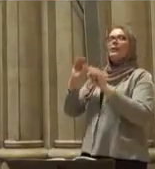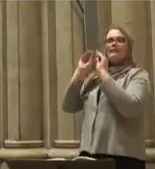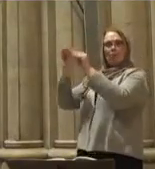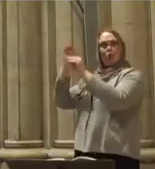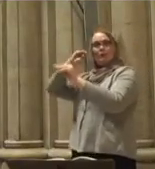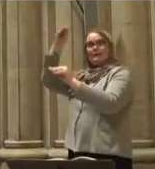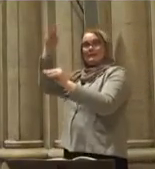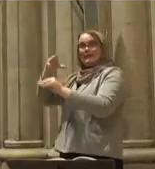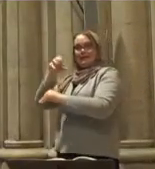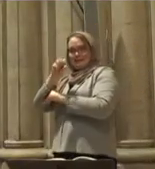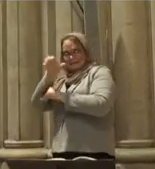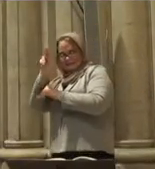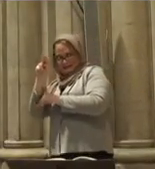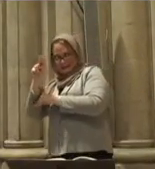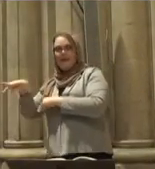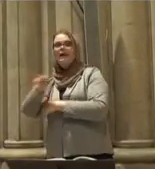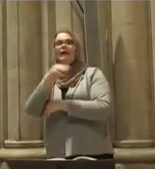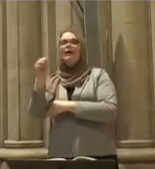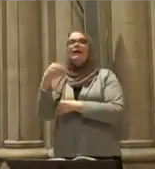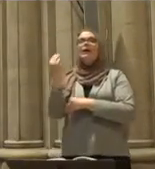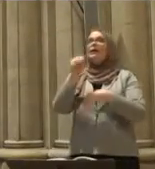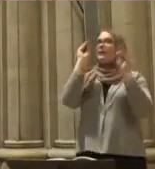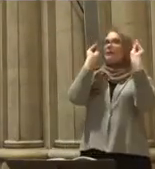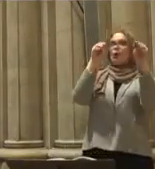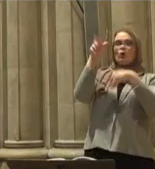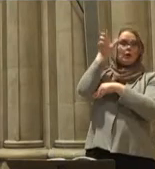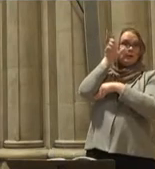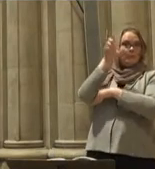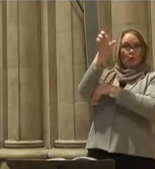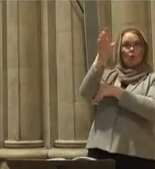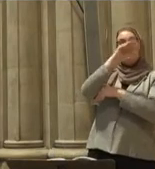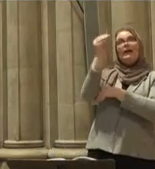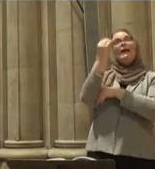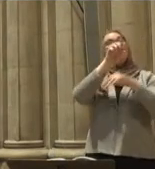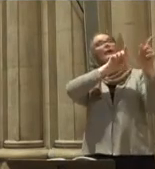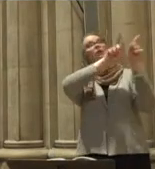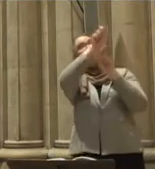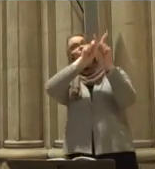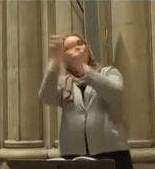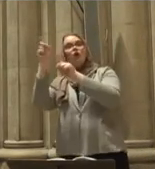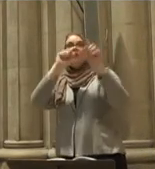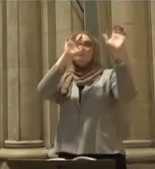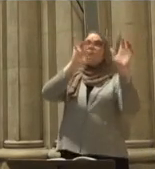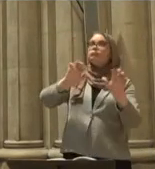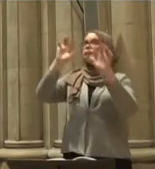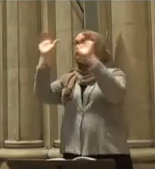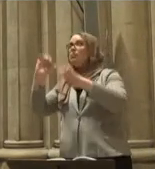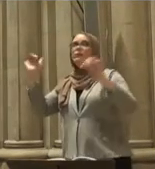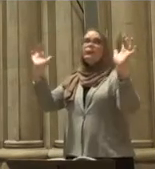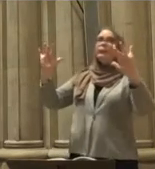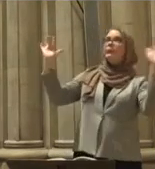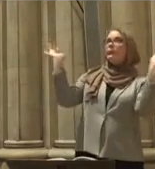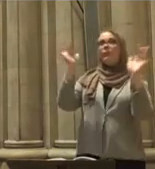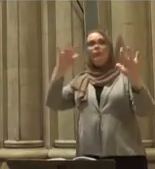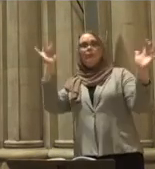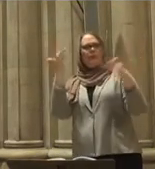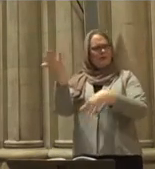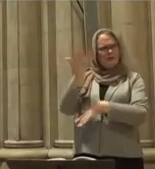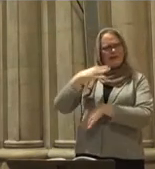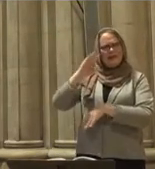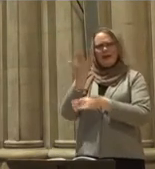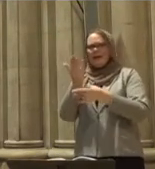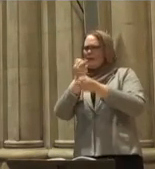the lesser light to rule the night, and the stars. God set them in the dome of the sky to give